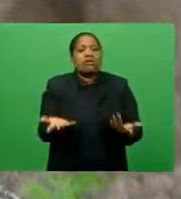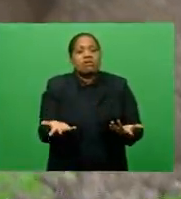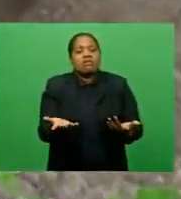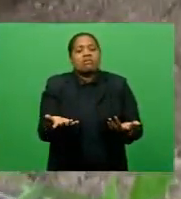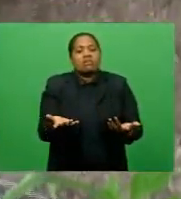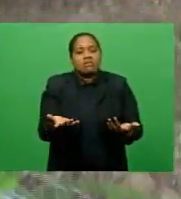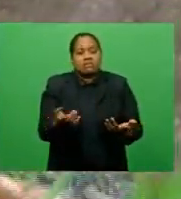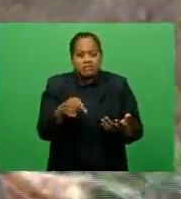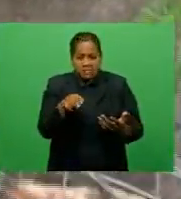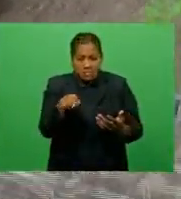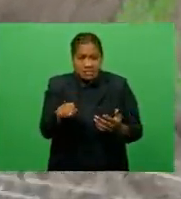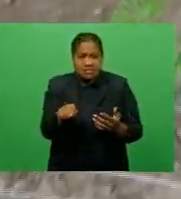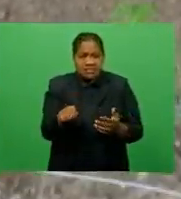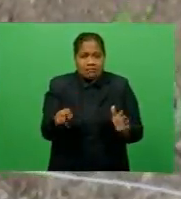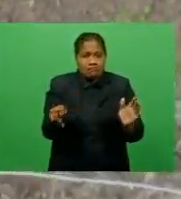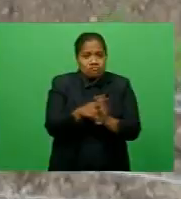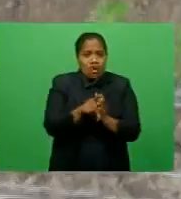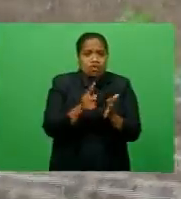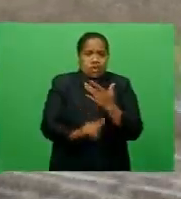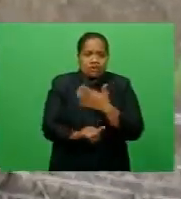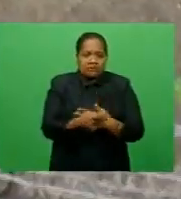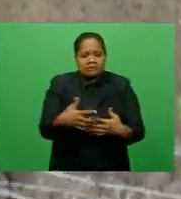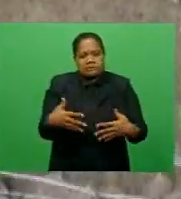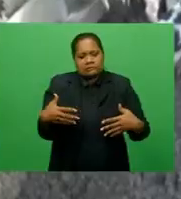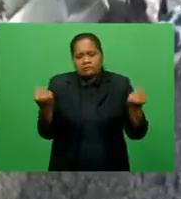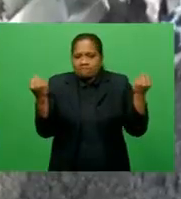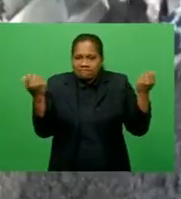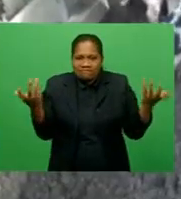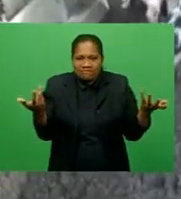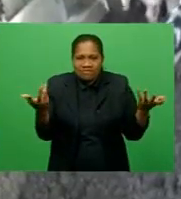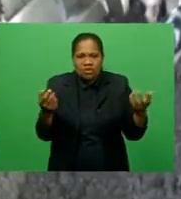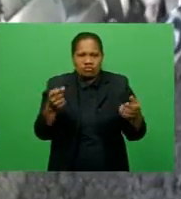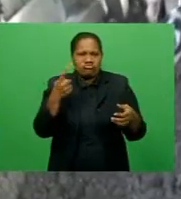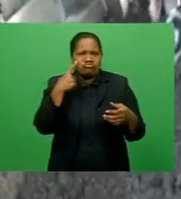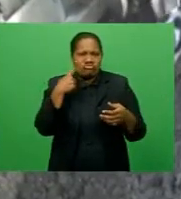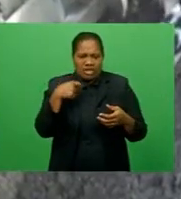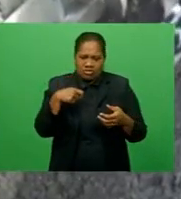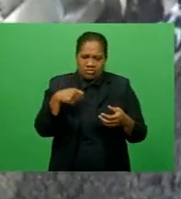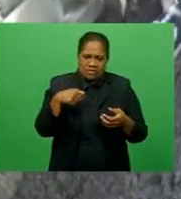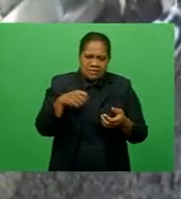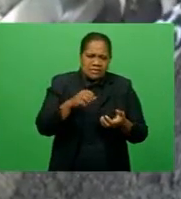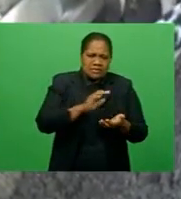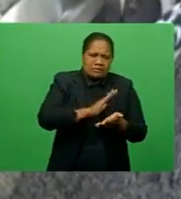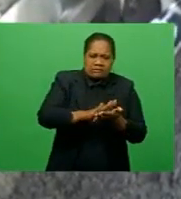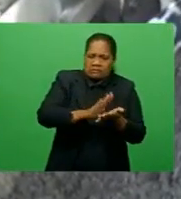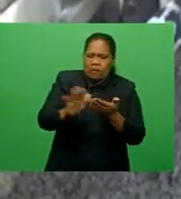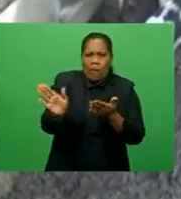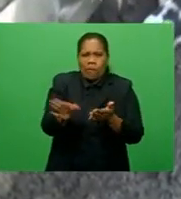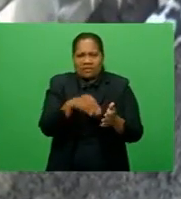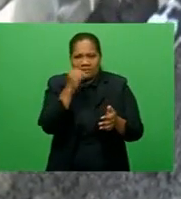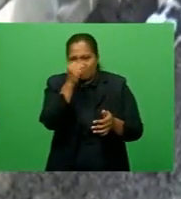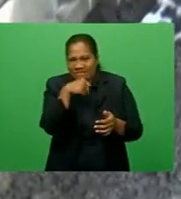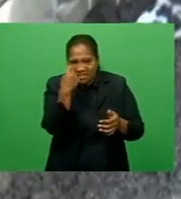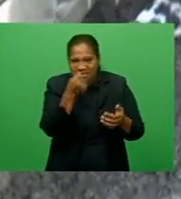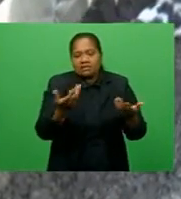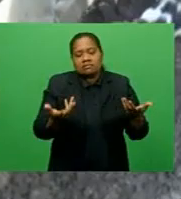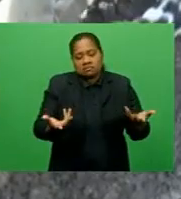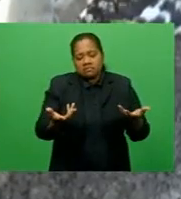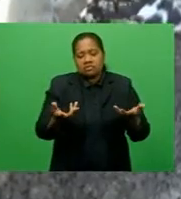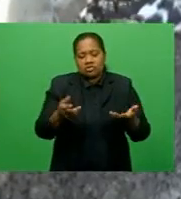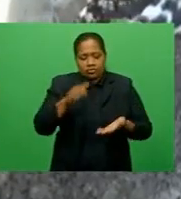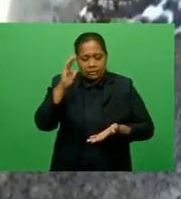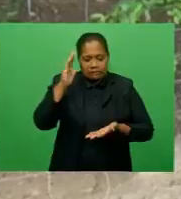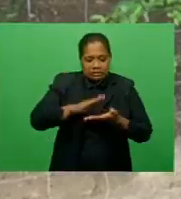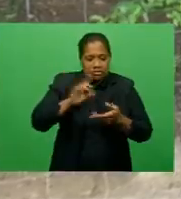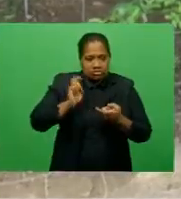These prices have gone now. These prices were to get rid of a backlog of pork that the whole industry had, and they were successful in